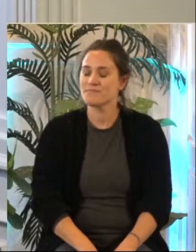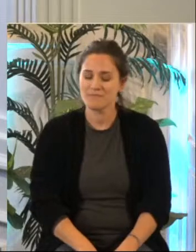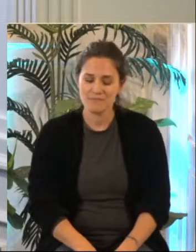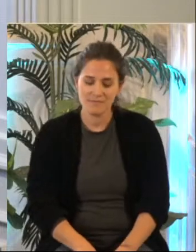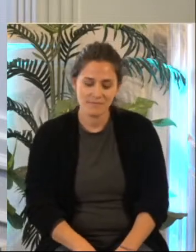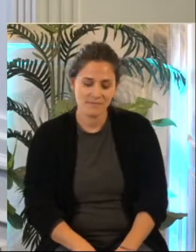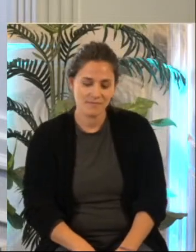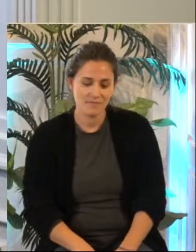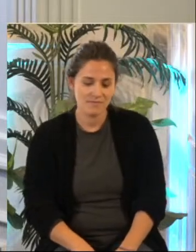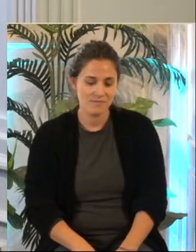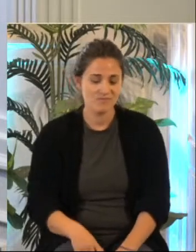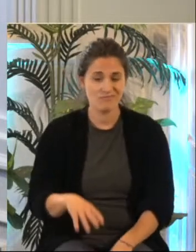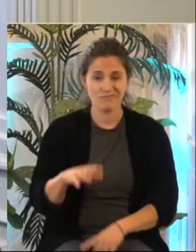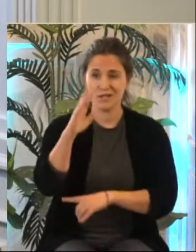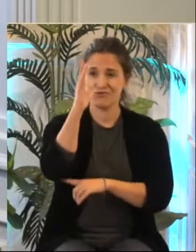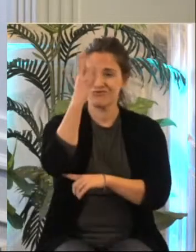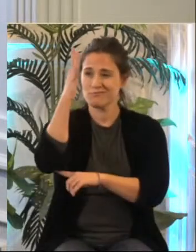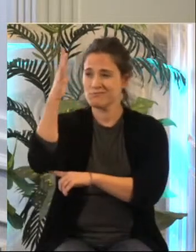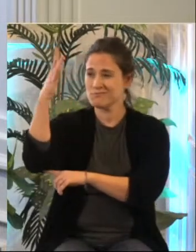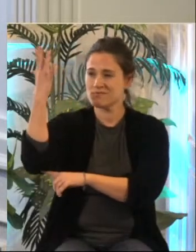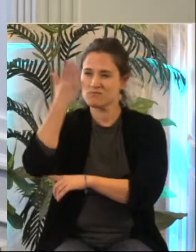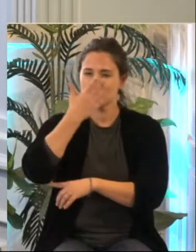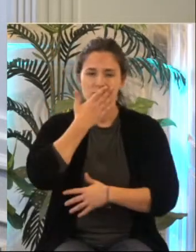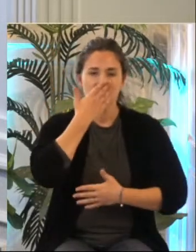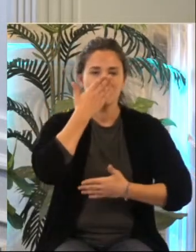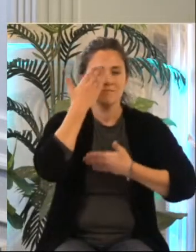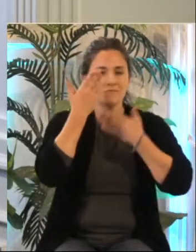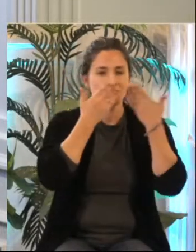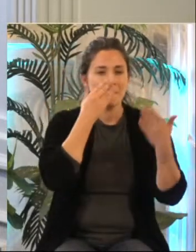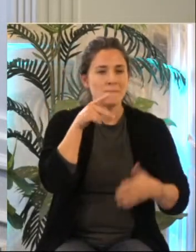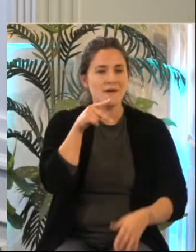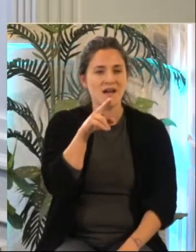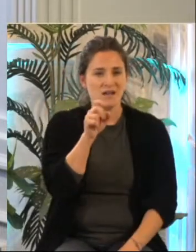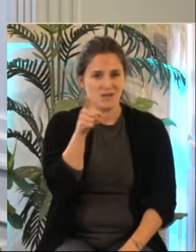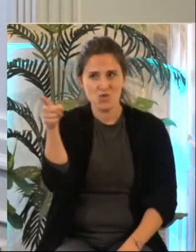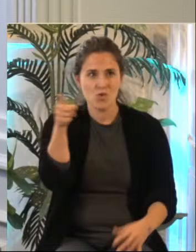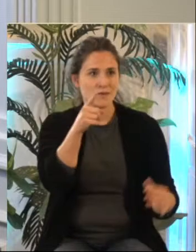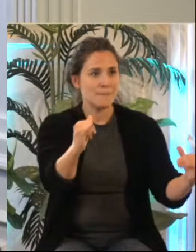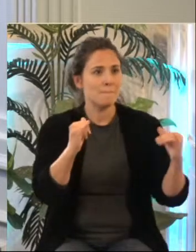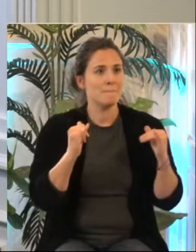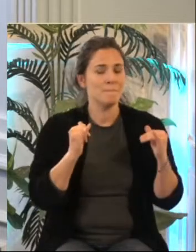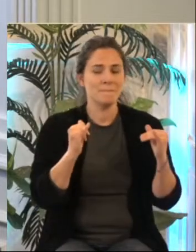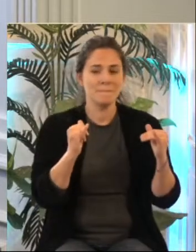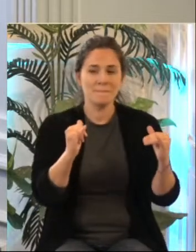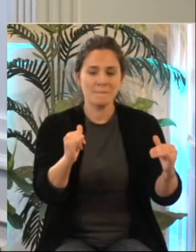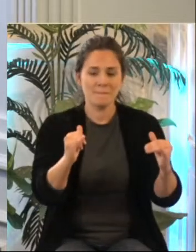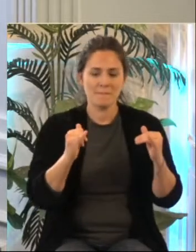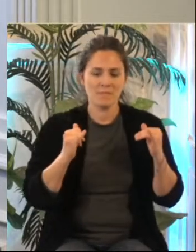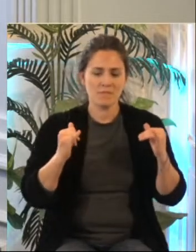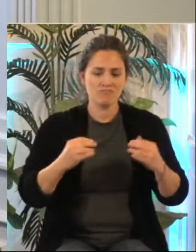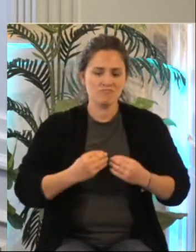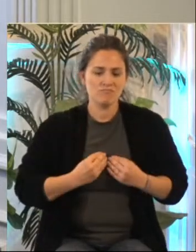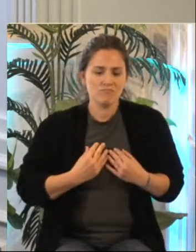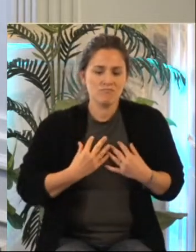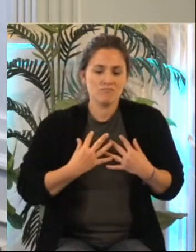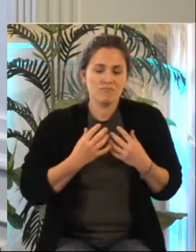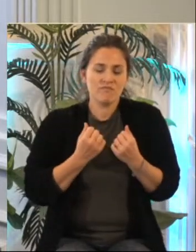Scent of the pine, you know how I feel. Yeah, freedom